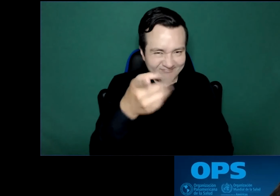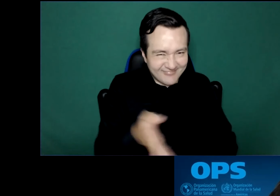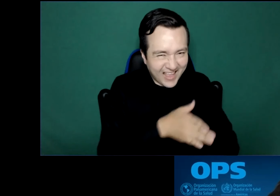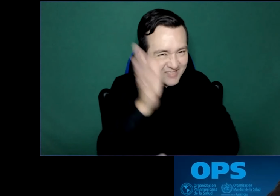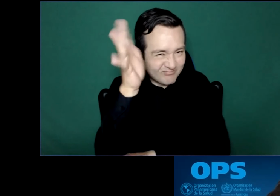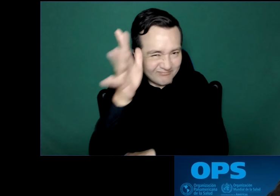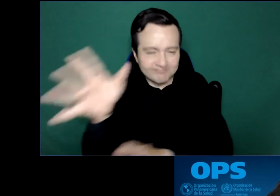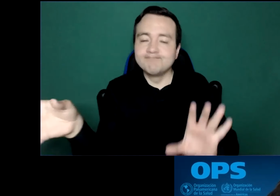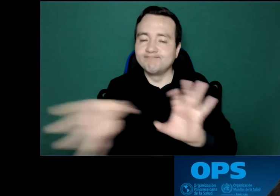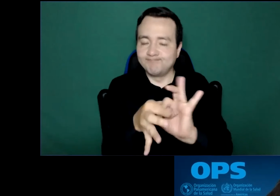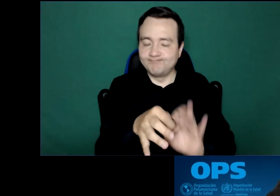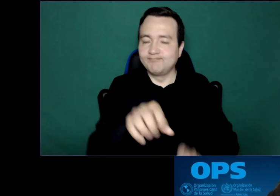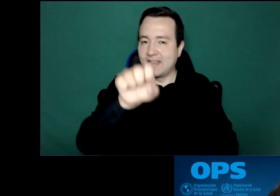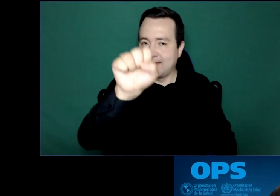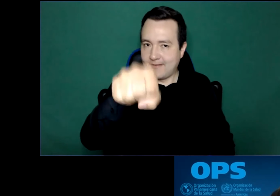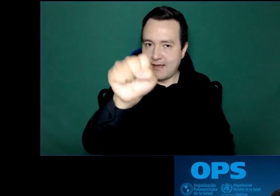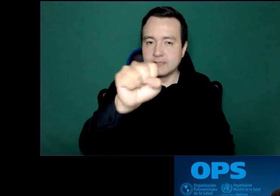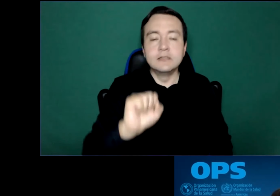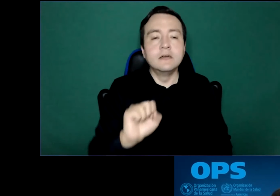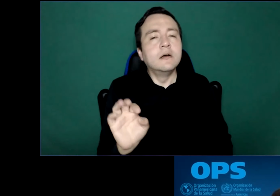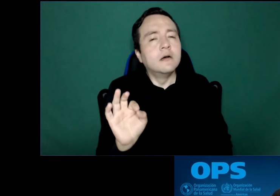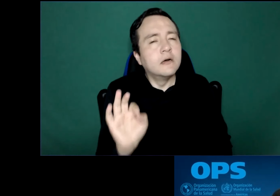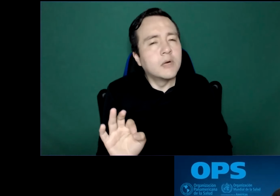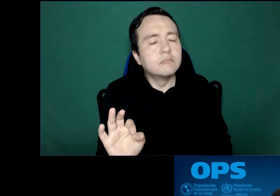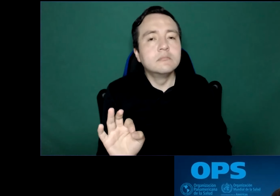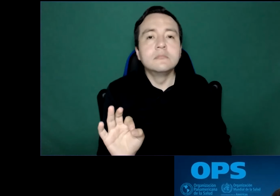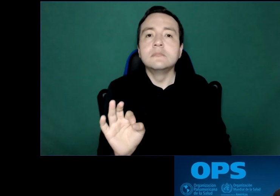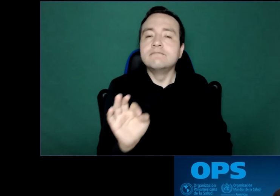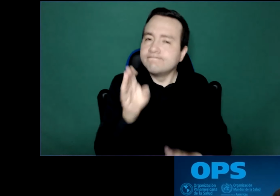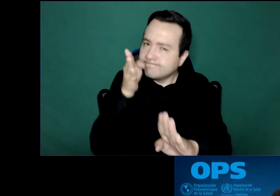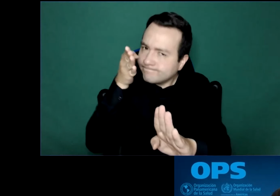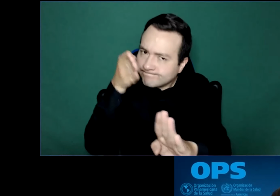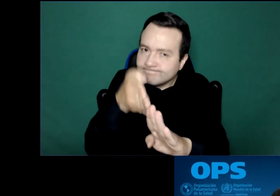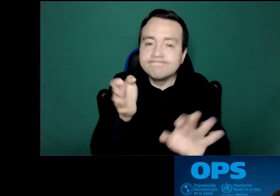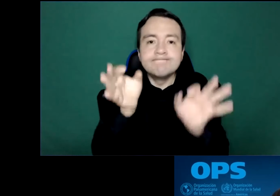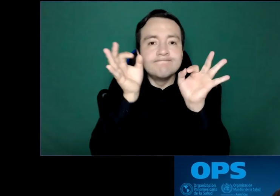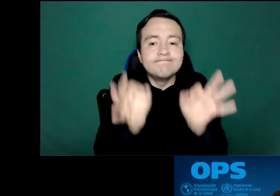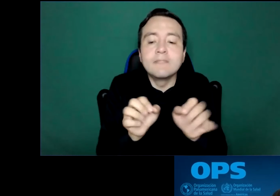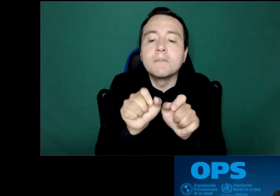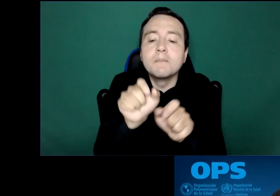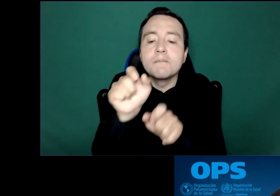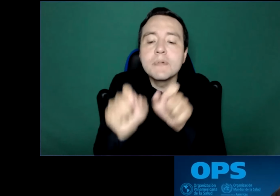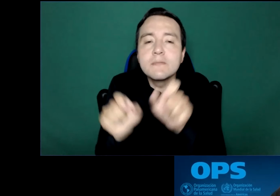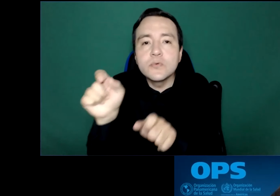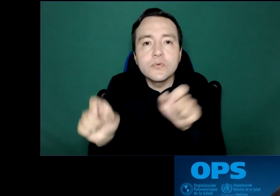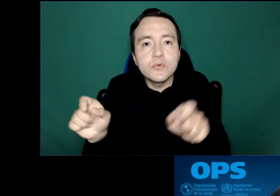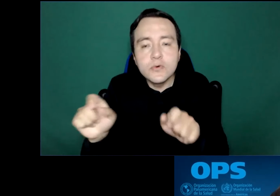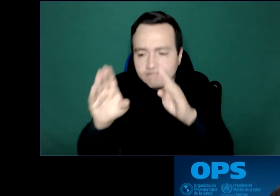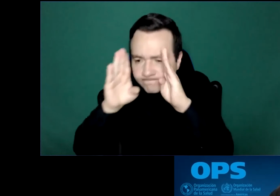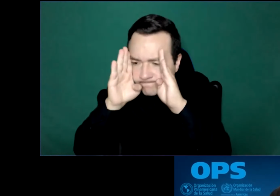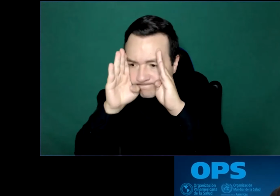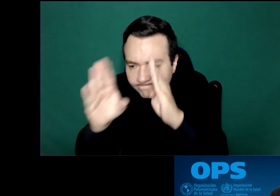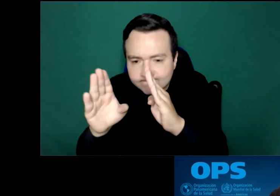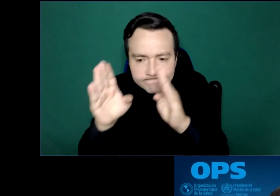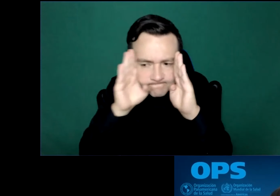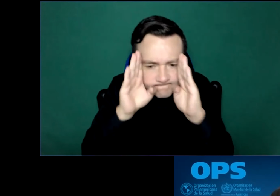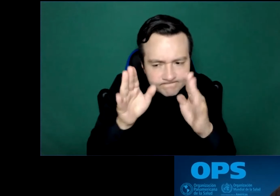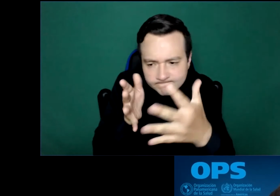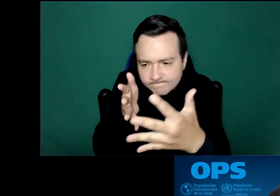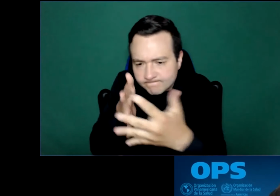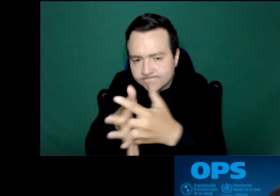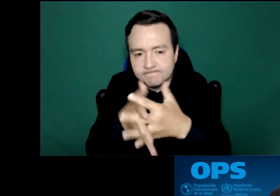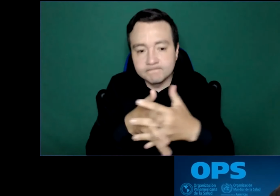on patient-centered care, people-centered care, and beginning to work with the person, with the patient on their needs